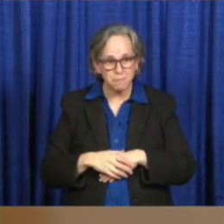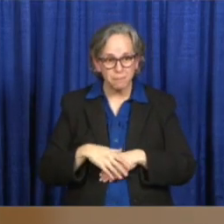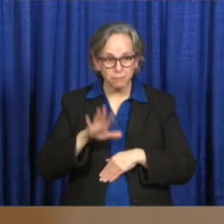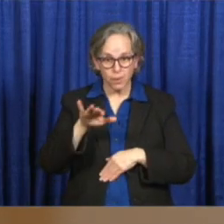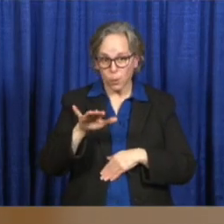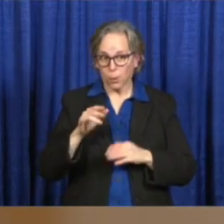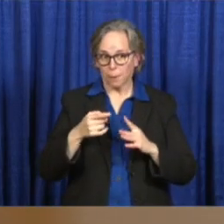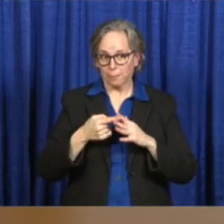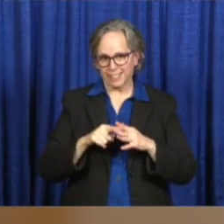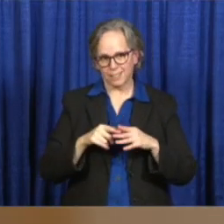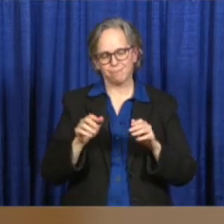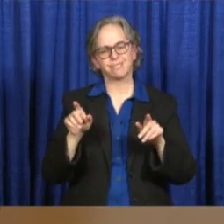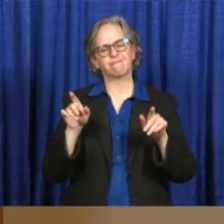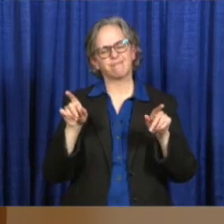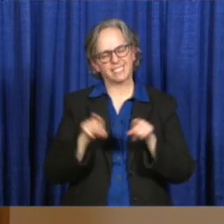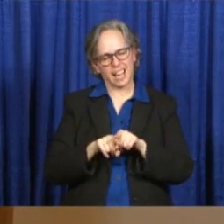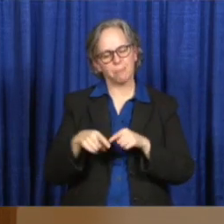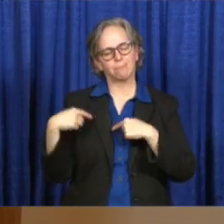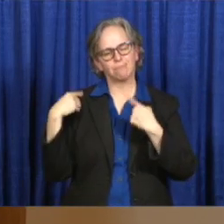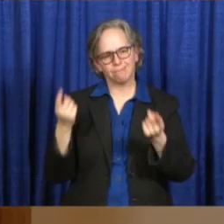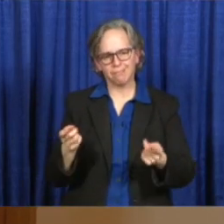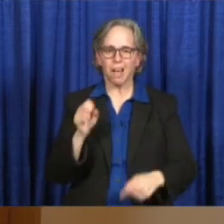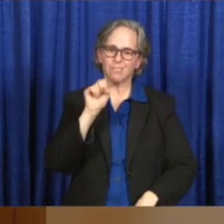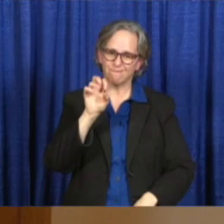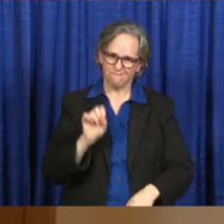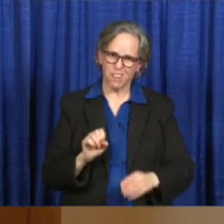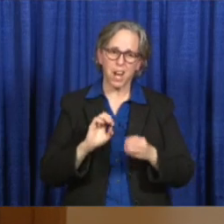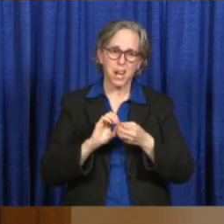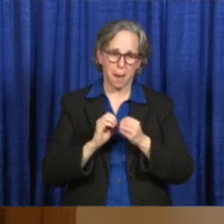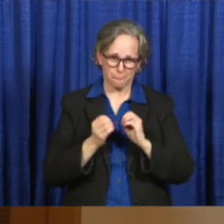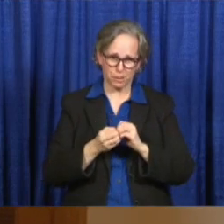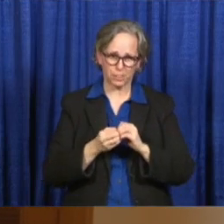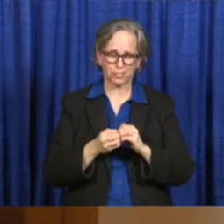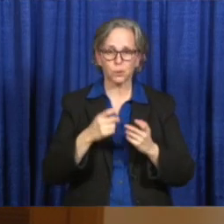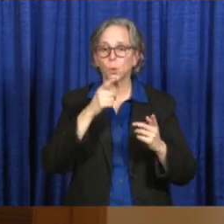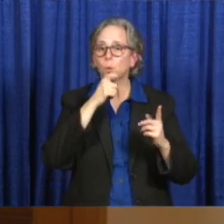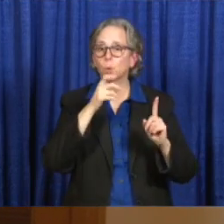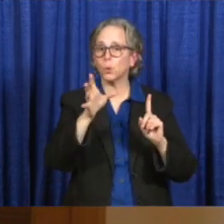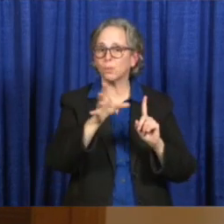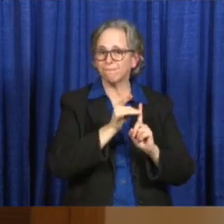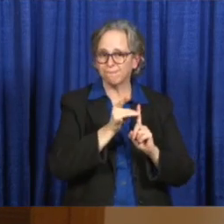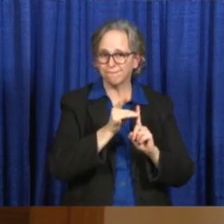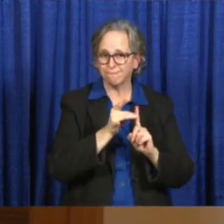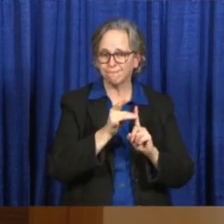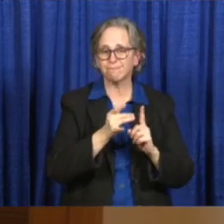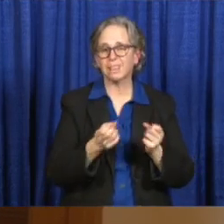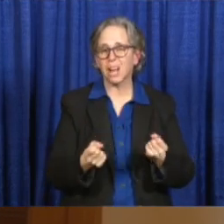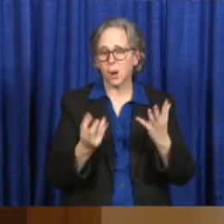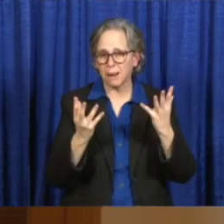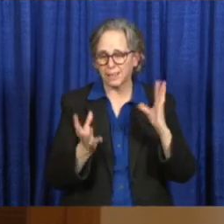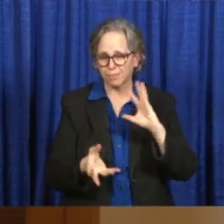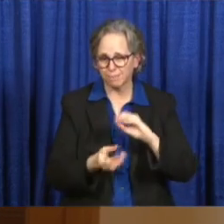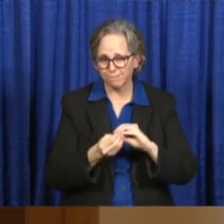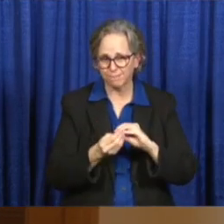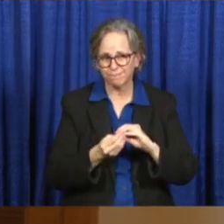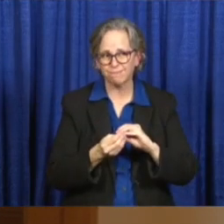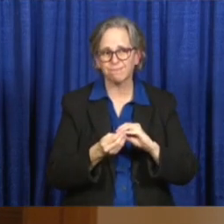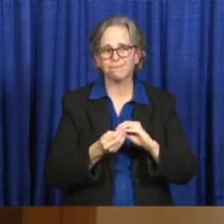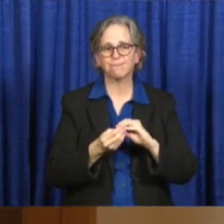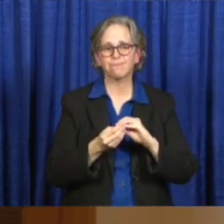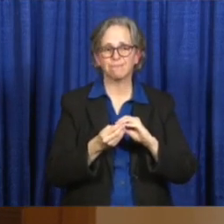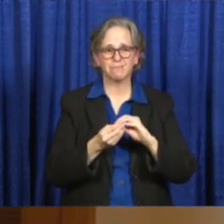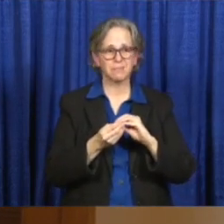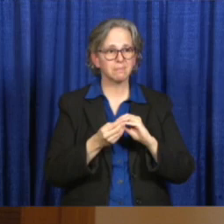do, giving you an update on our cases. Today, if we can go ahead.